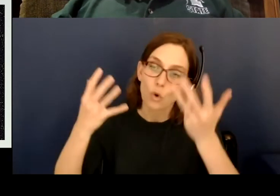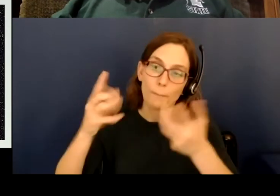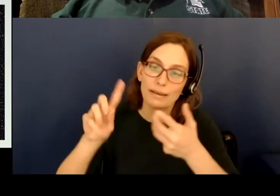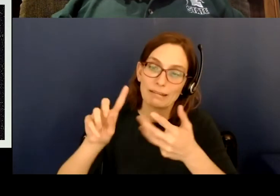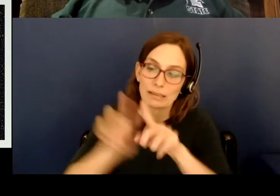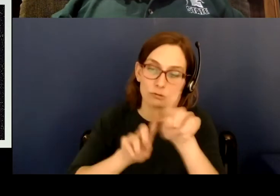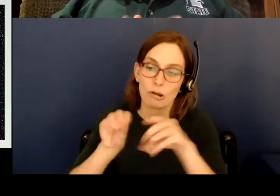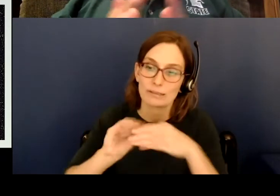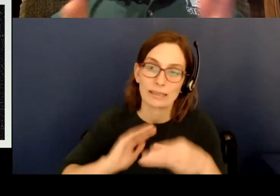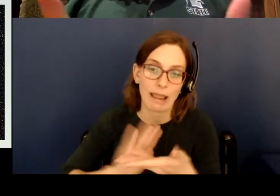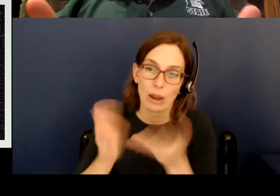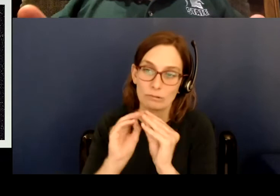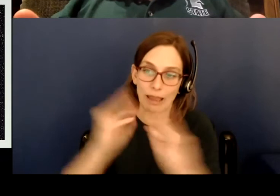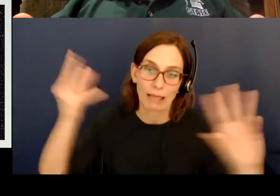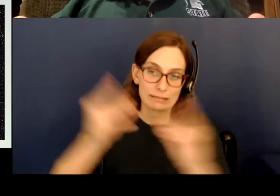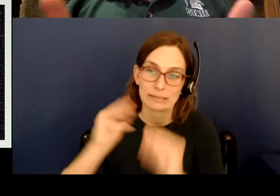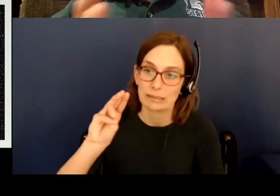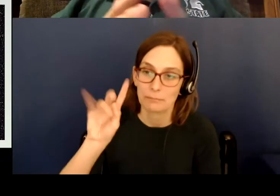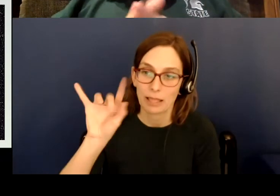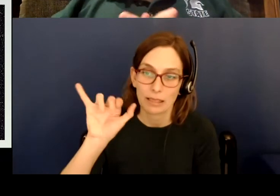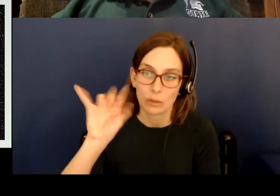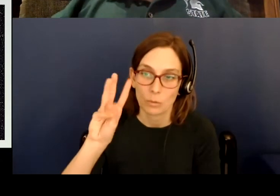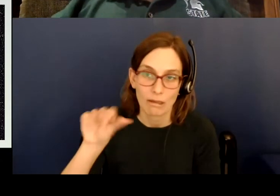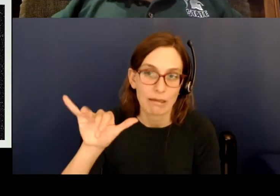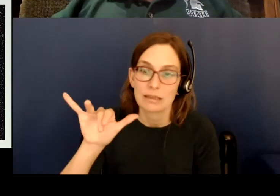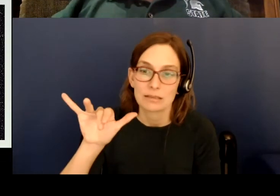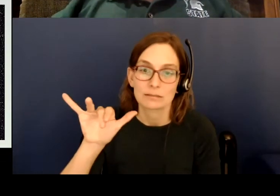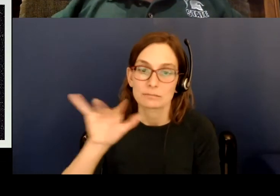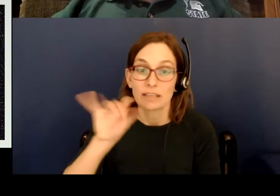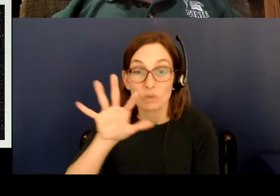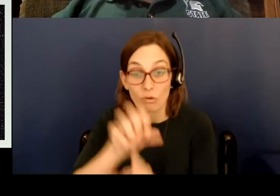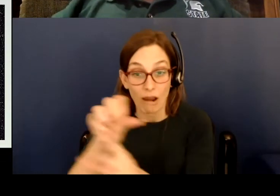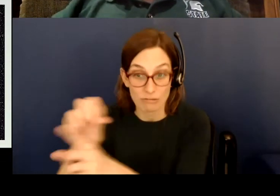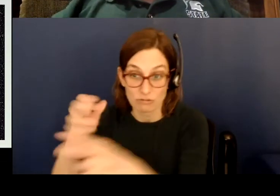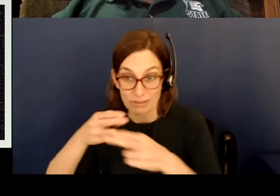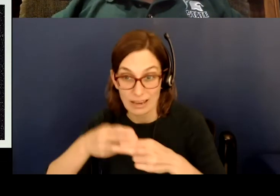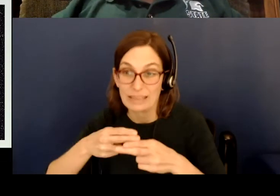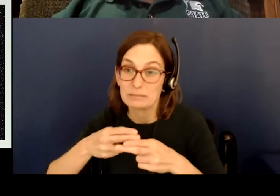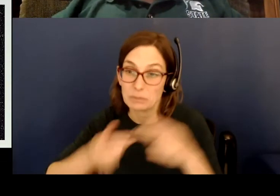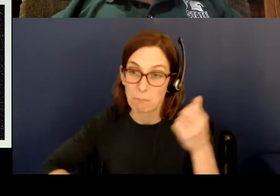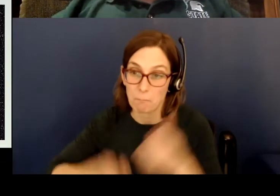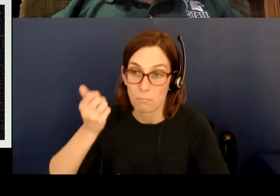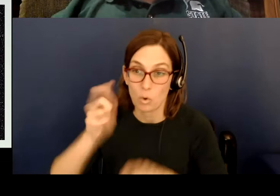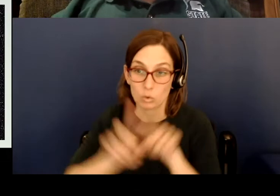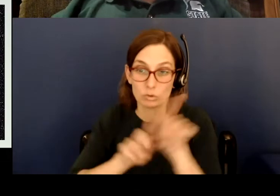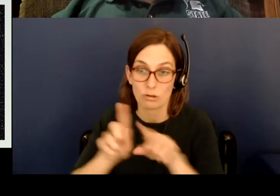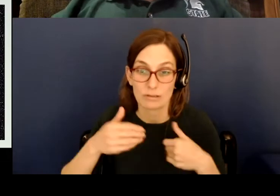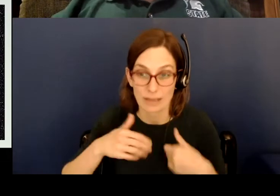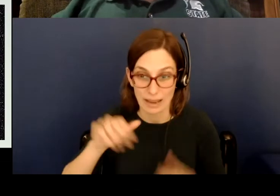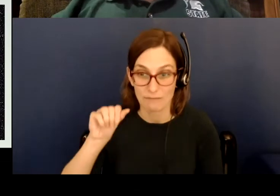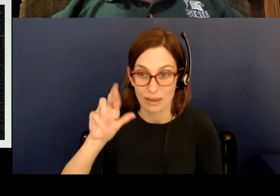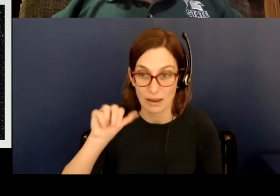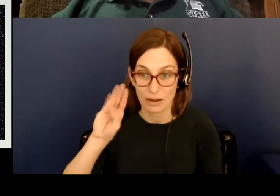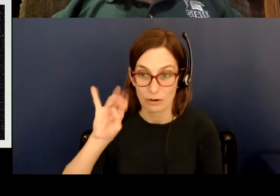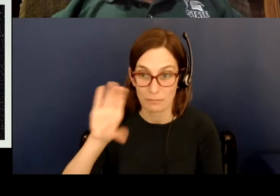The stars are named, if you've caught the names that have been given you, most of the stars that we use have Arabic names